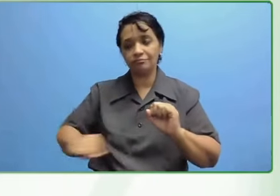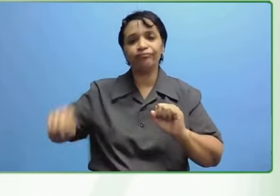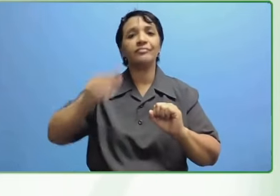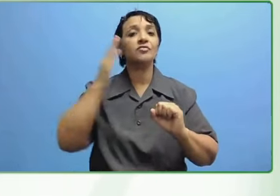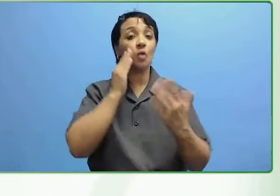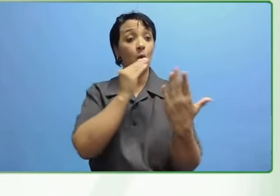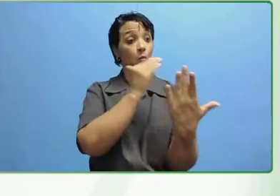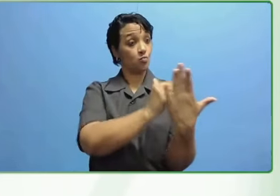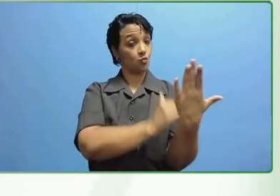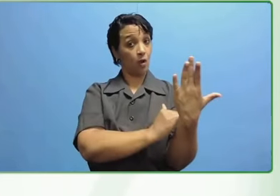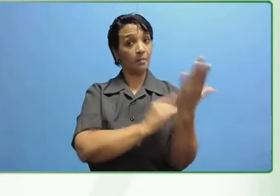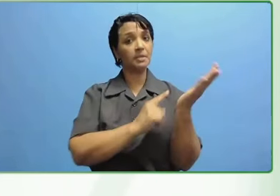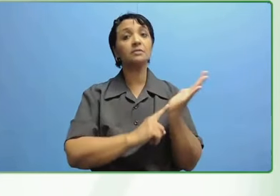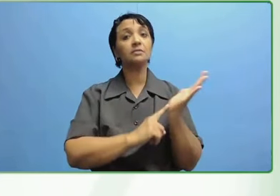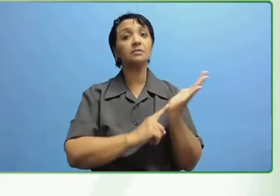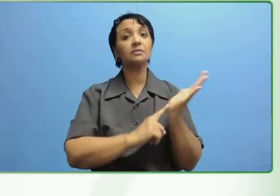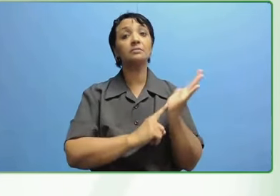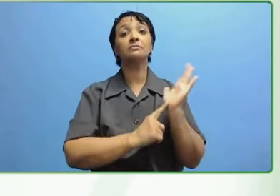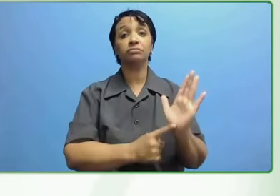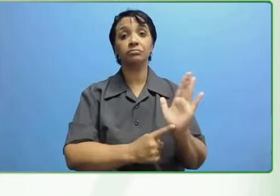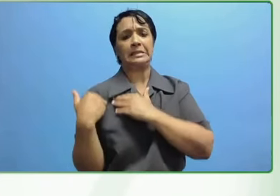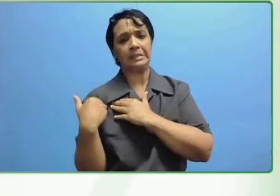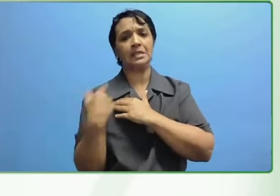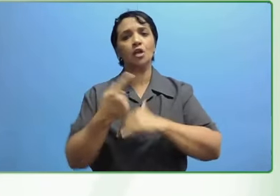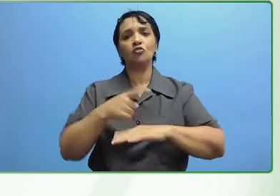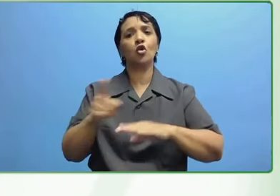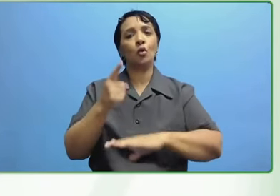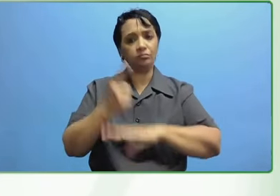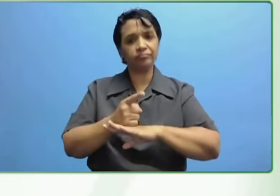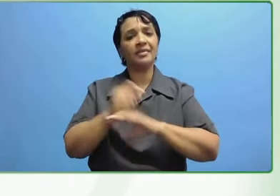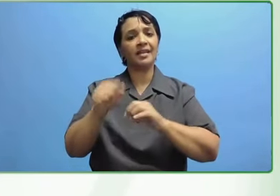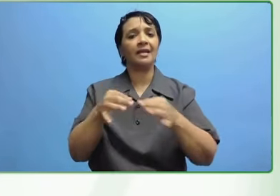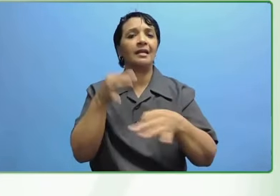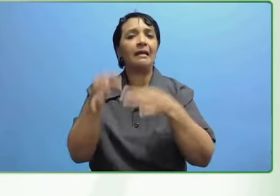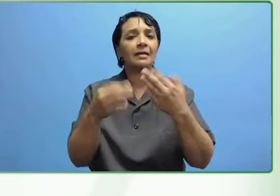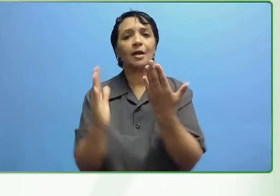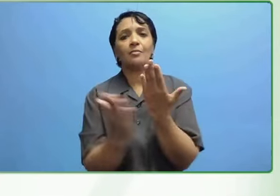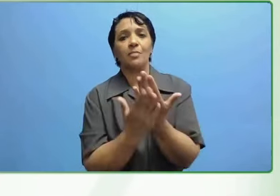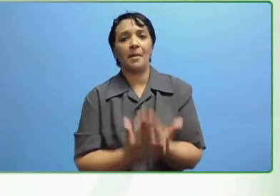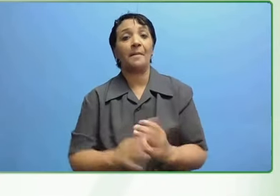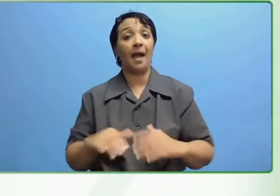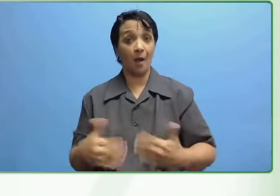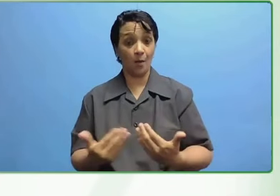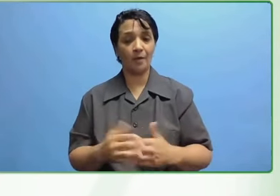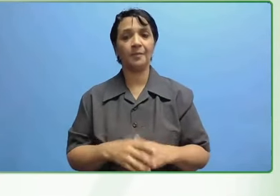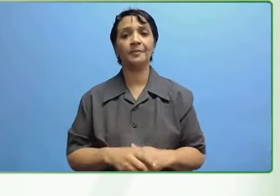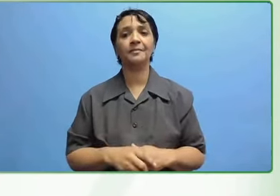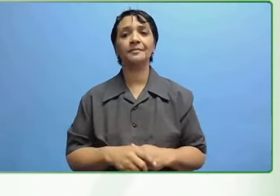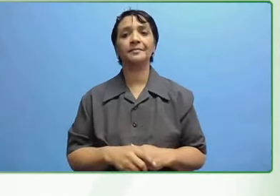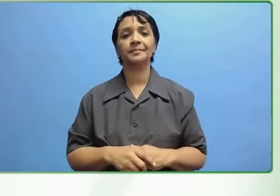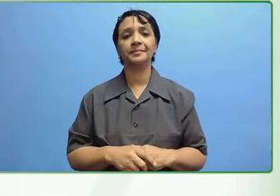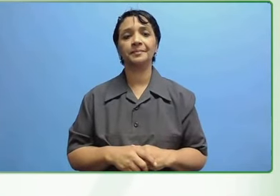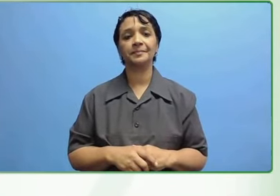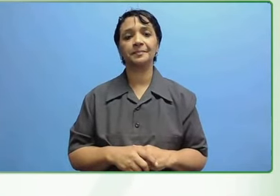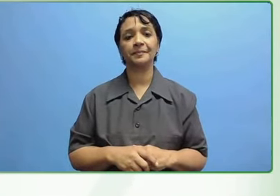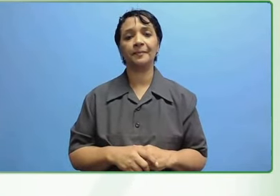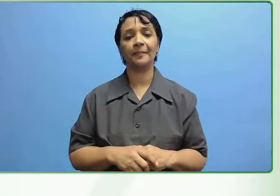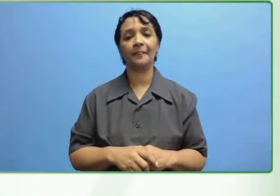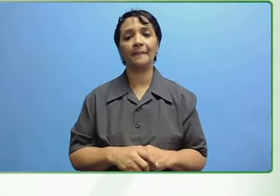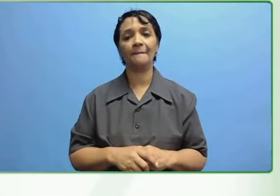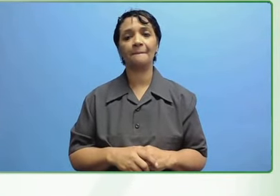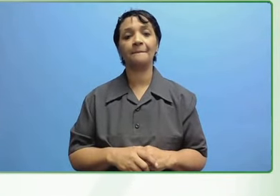impose disproportionate burden, and there is an annex explaining how. Let me say that the